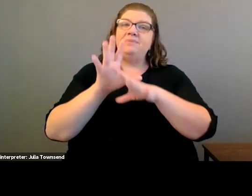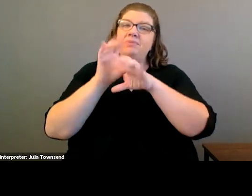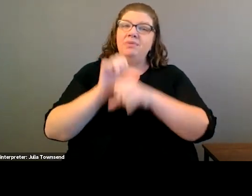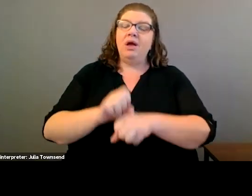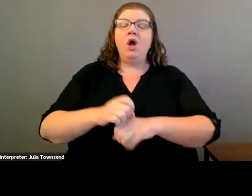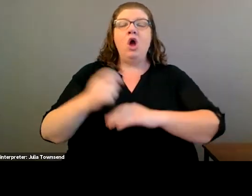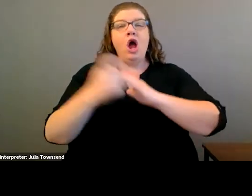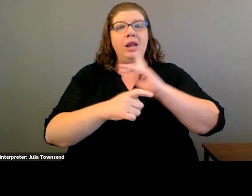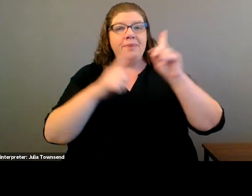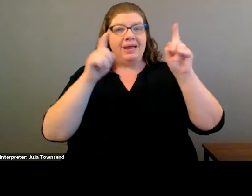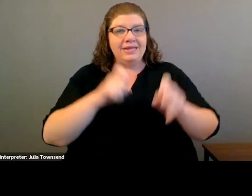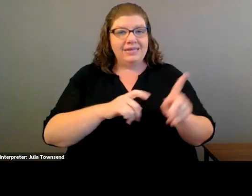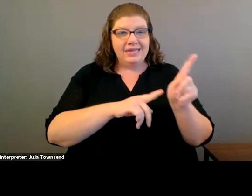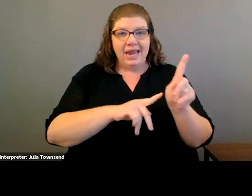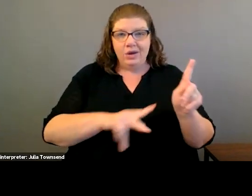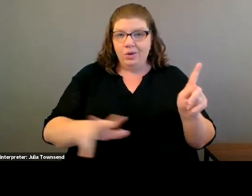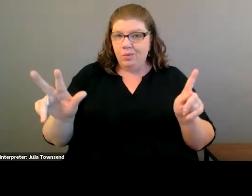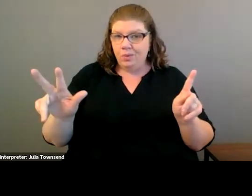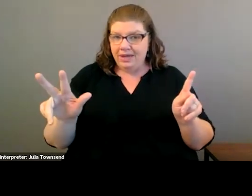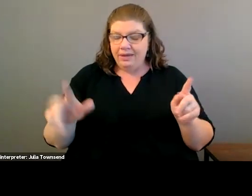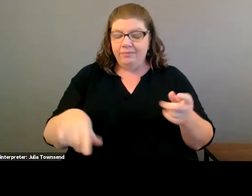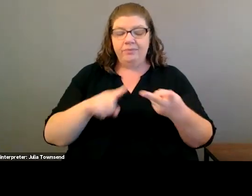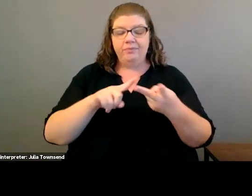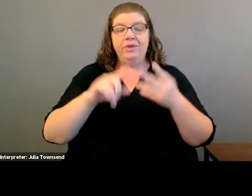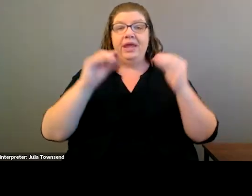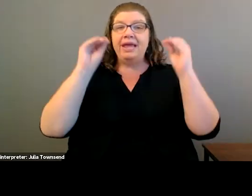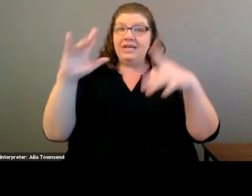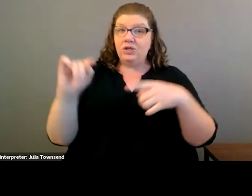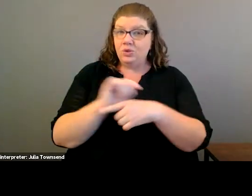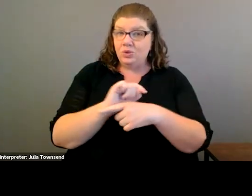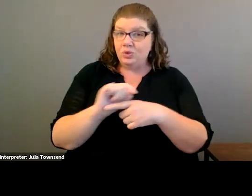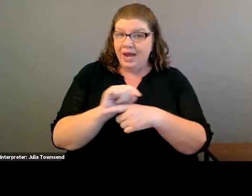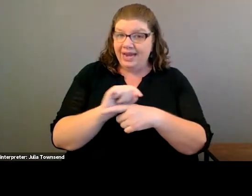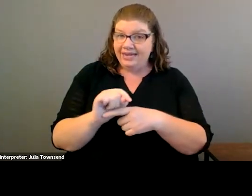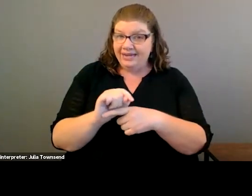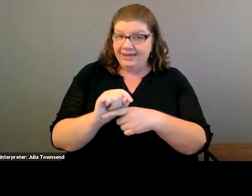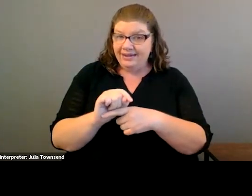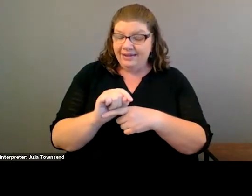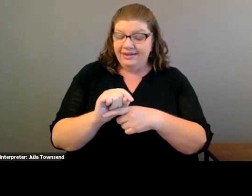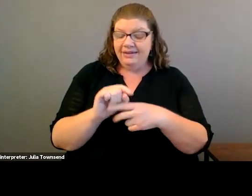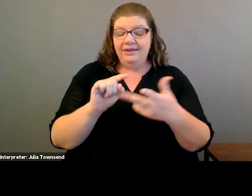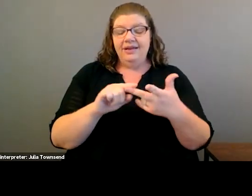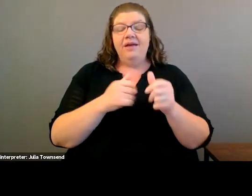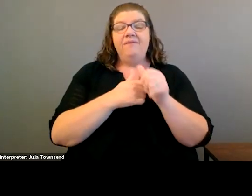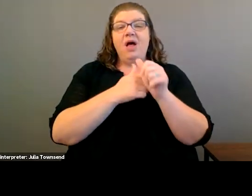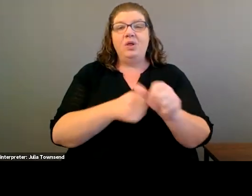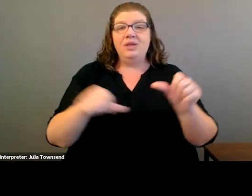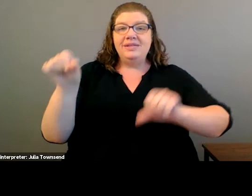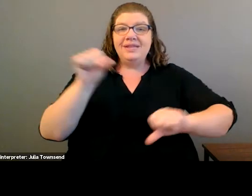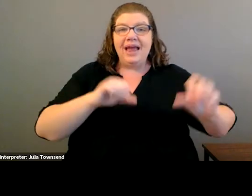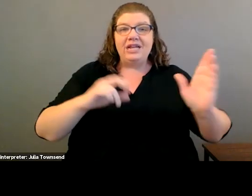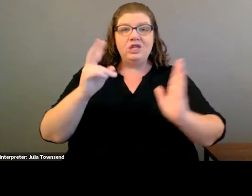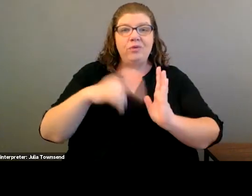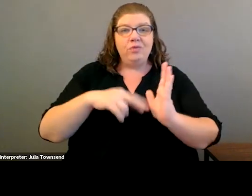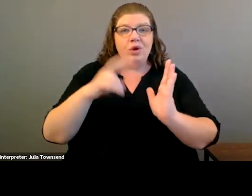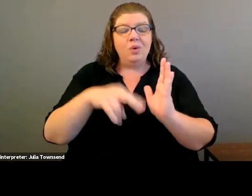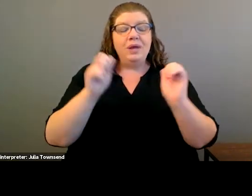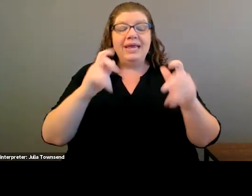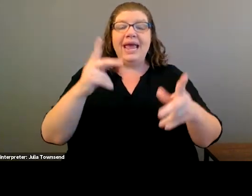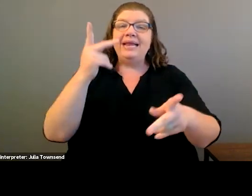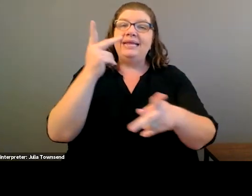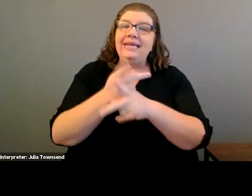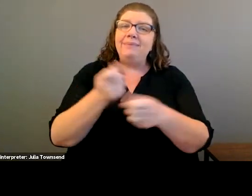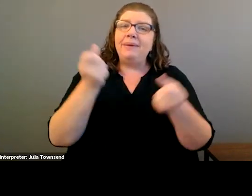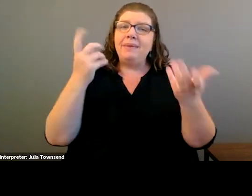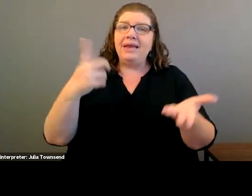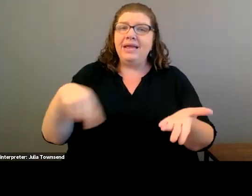in K through 3, teacher training, and follow the science of reading, we can keep a lot of these students